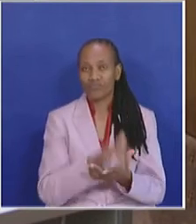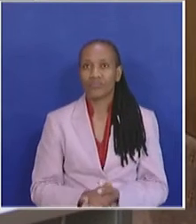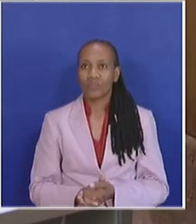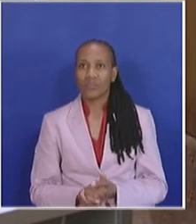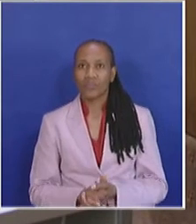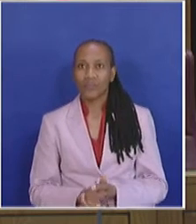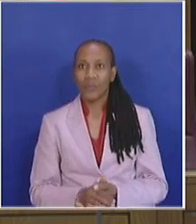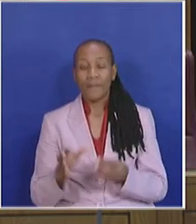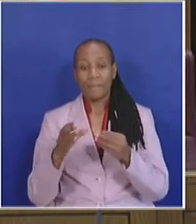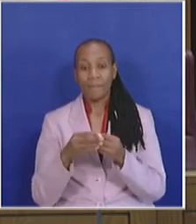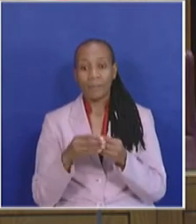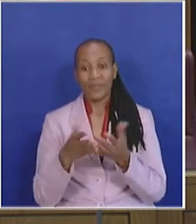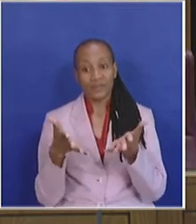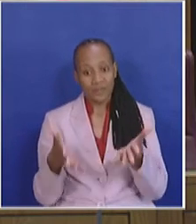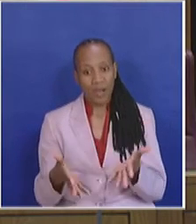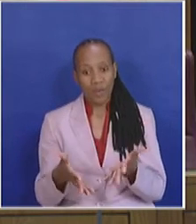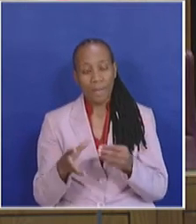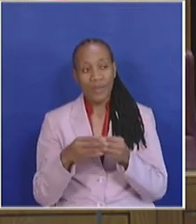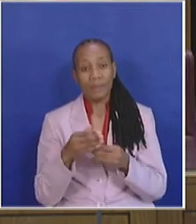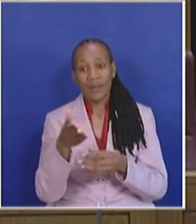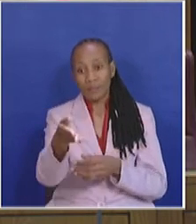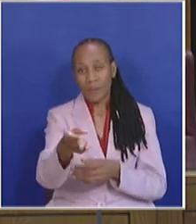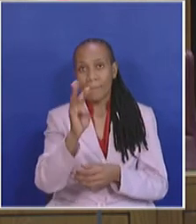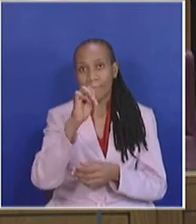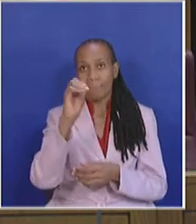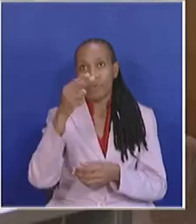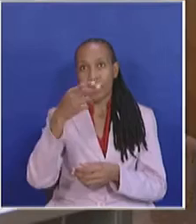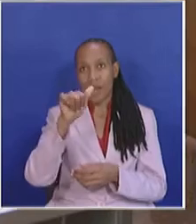we call on the Honorable Muhai.